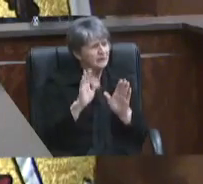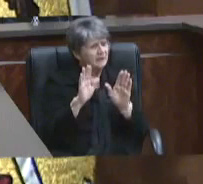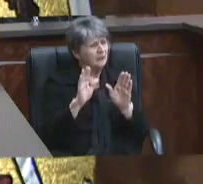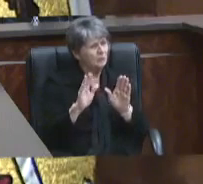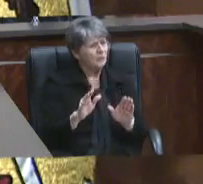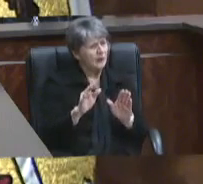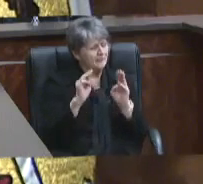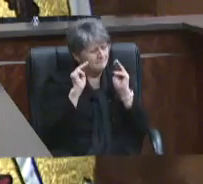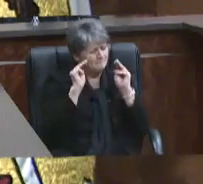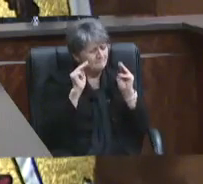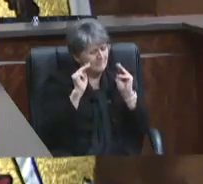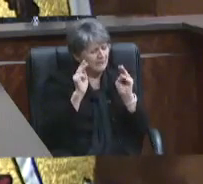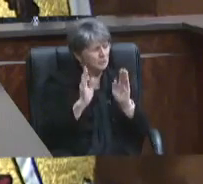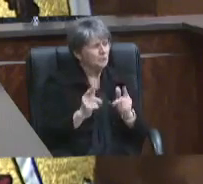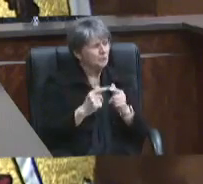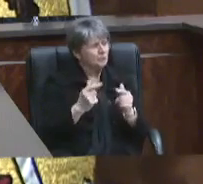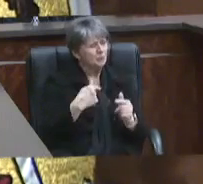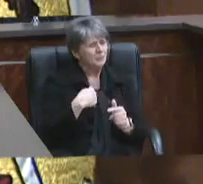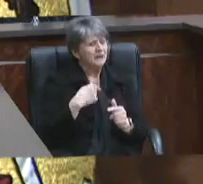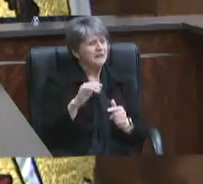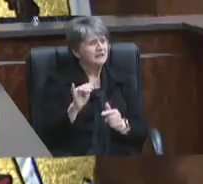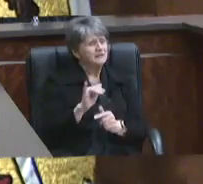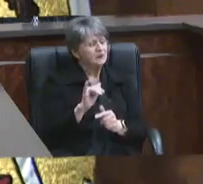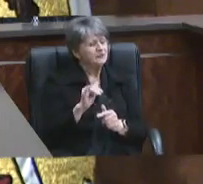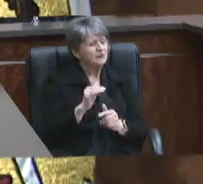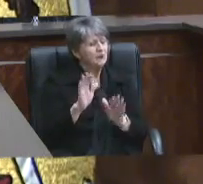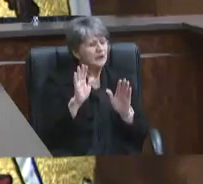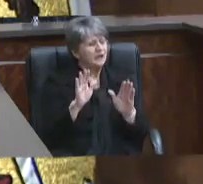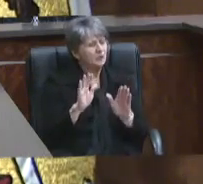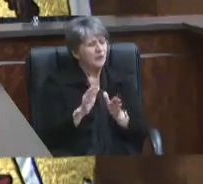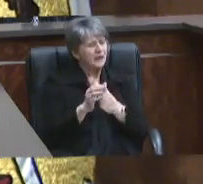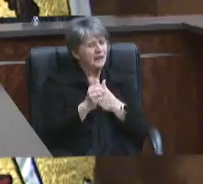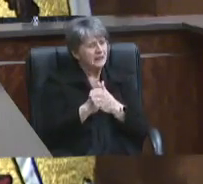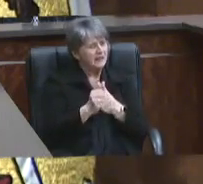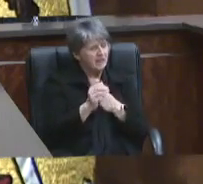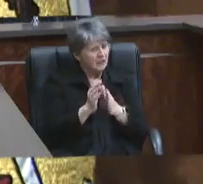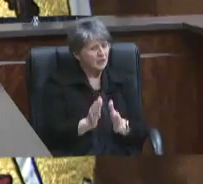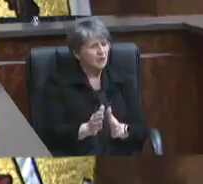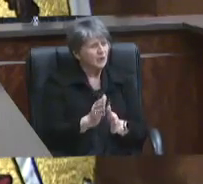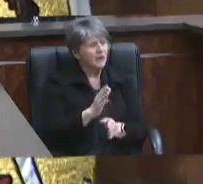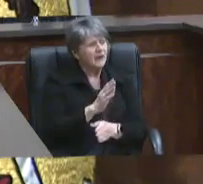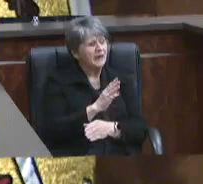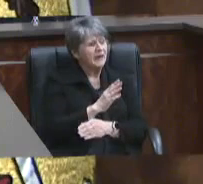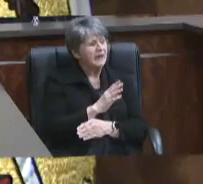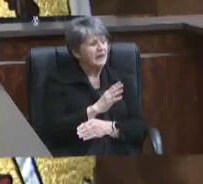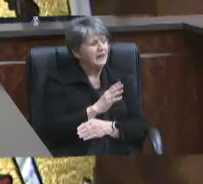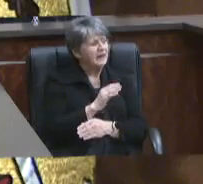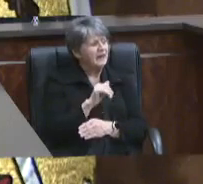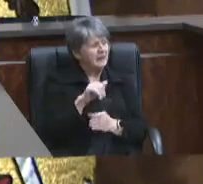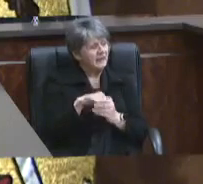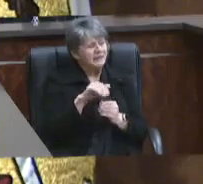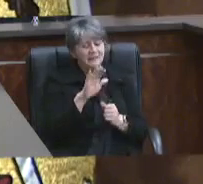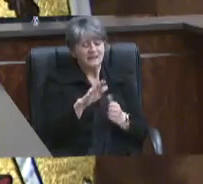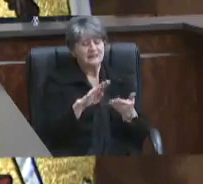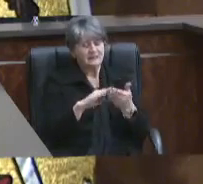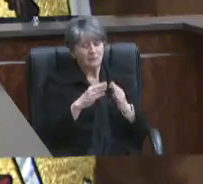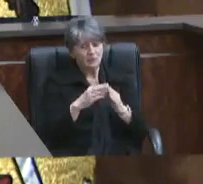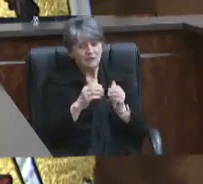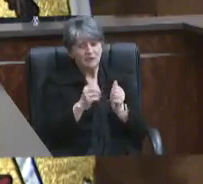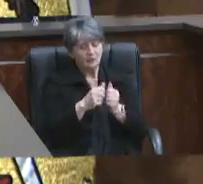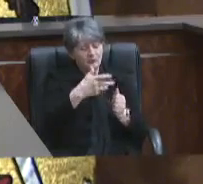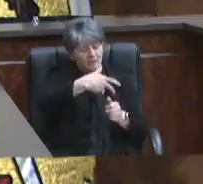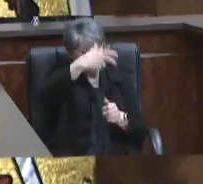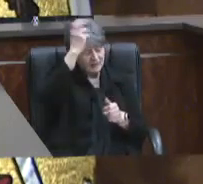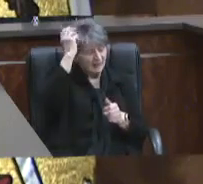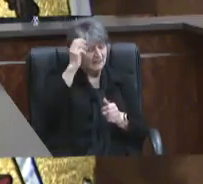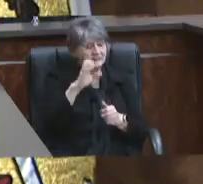mentor to me, and he's also a great leader in this community, and with the Lions Club, he's very